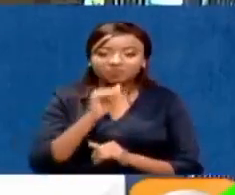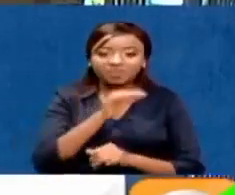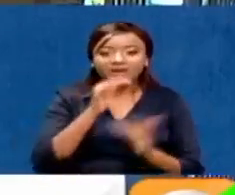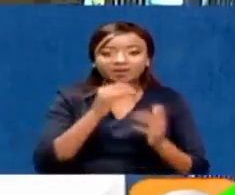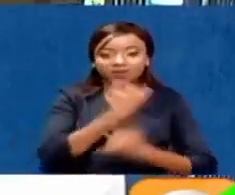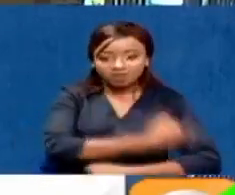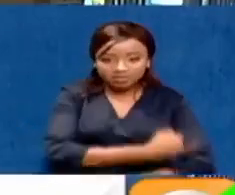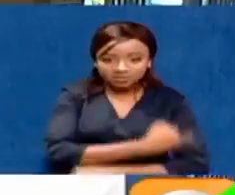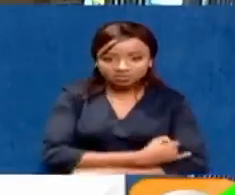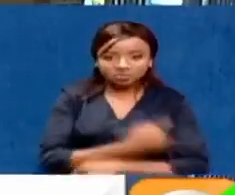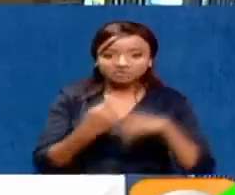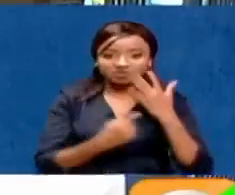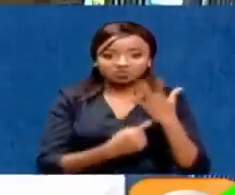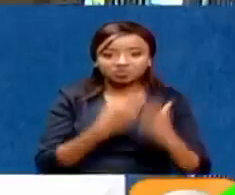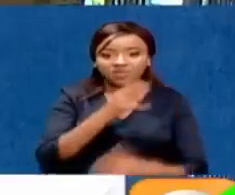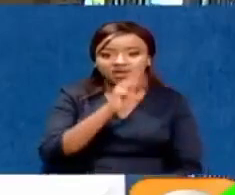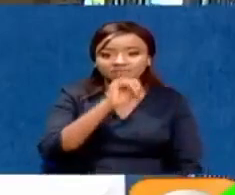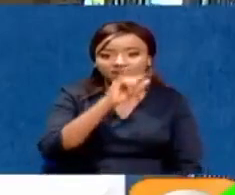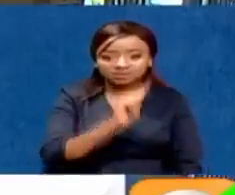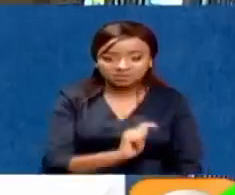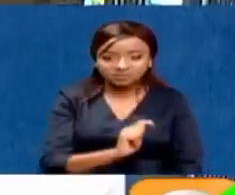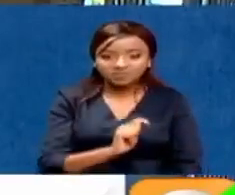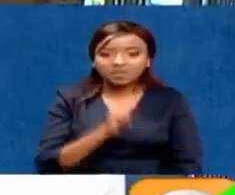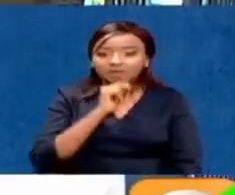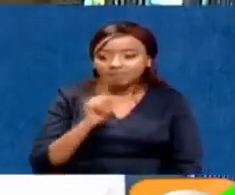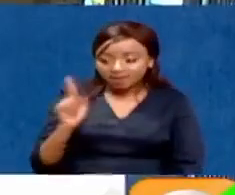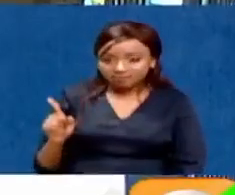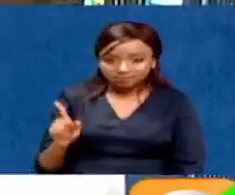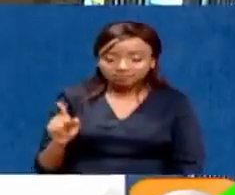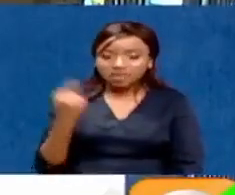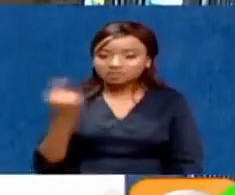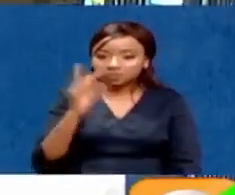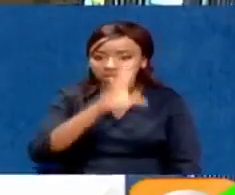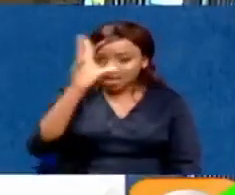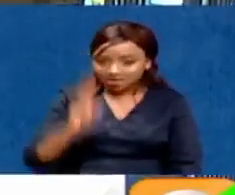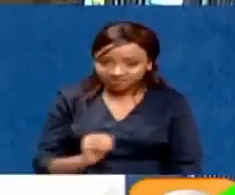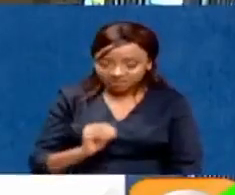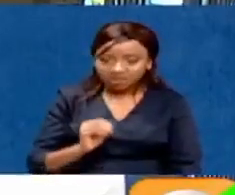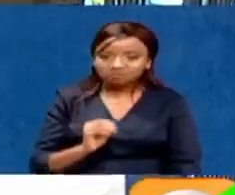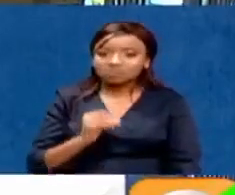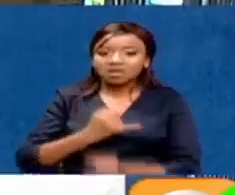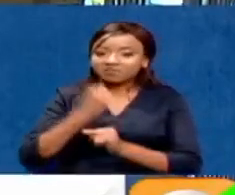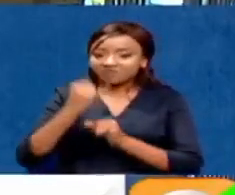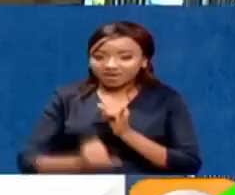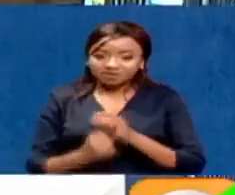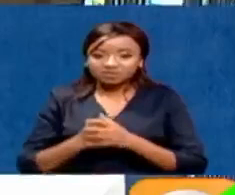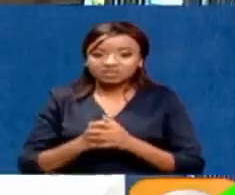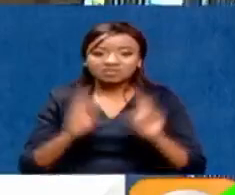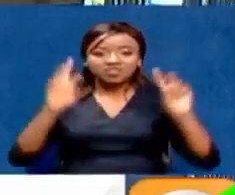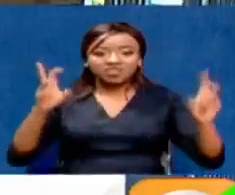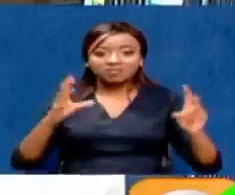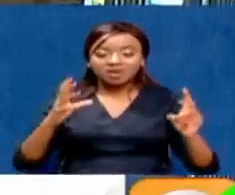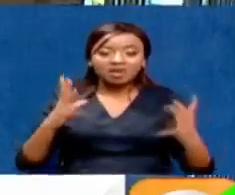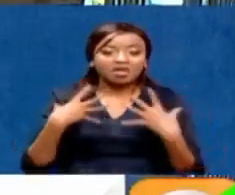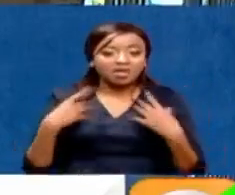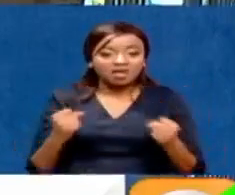Massachusetts Institute of Technology, MIT. Xetova is the only African technology innovation finalist under the theme of health